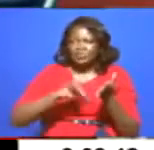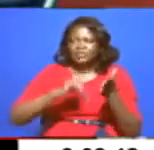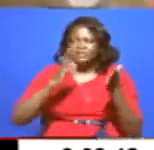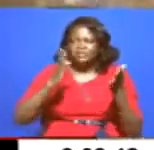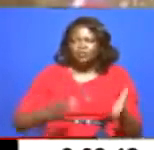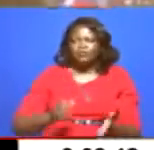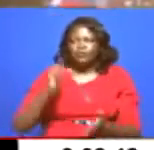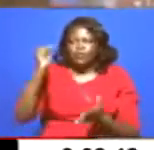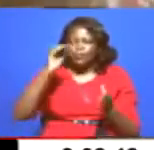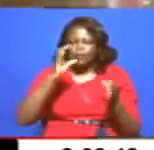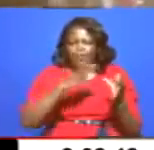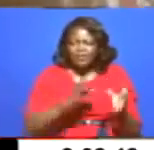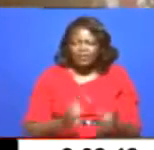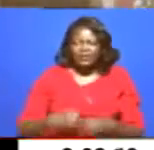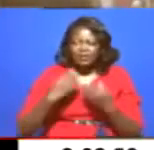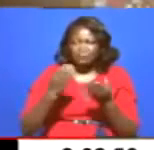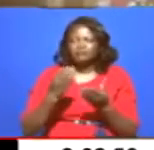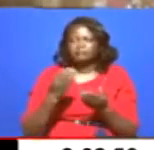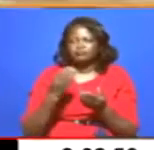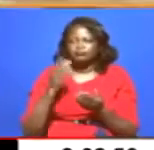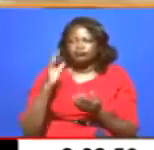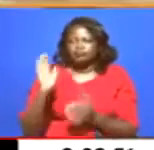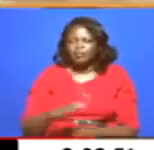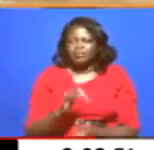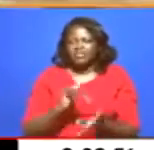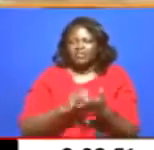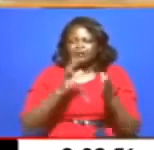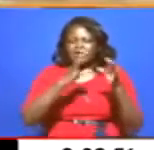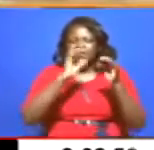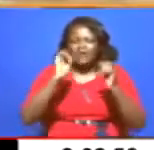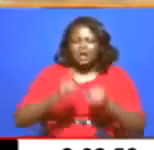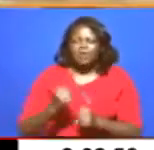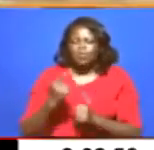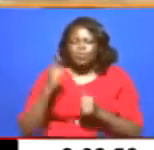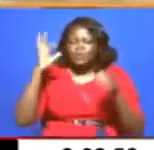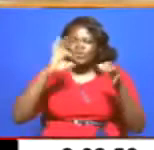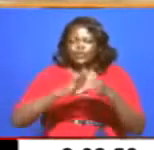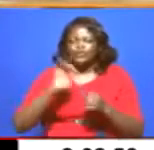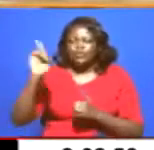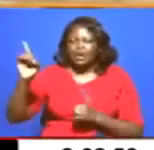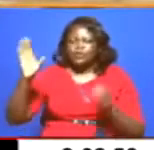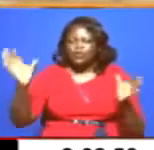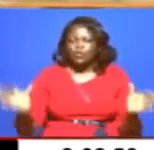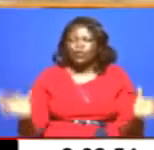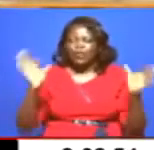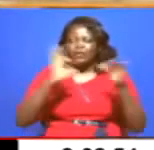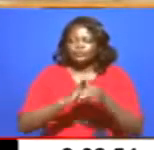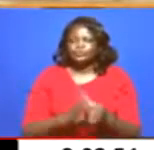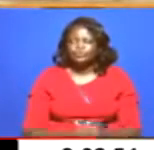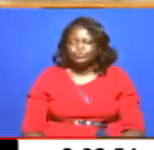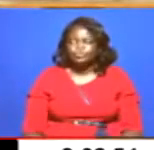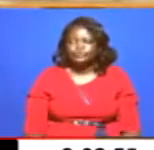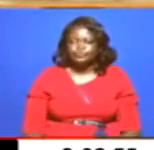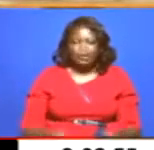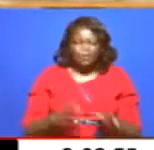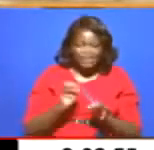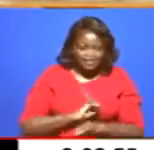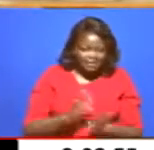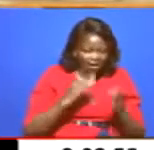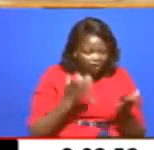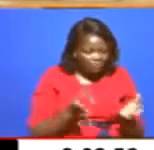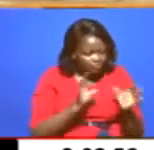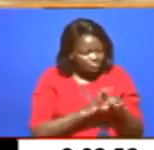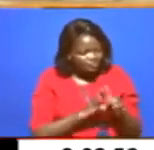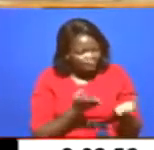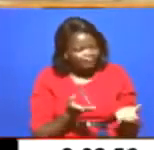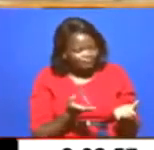Parliament that parties can only belong to one coalition. Can you explain to Kenyans very well how these coalitions will relate